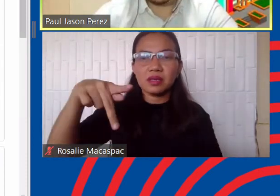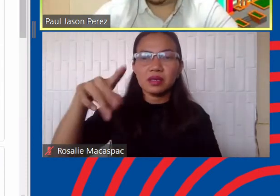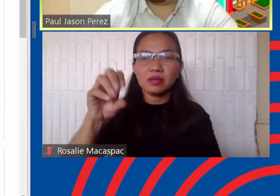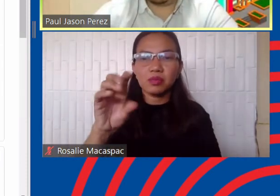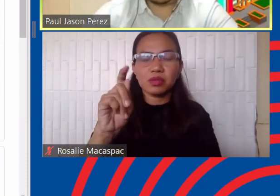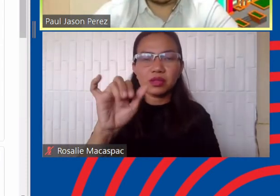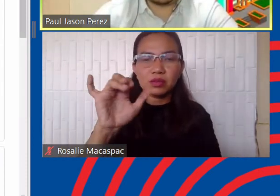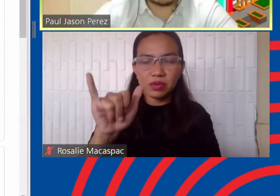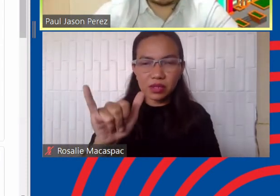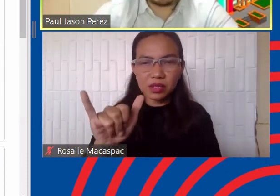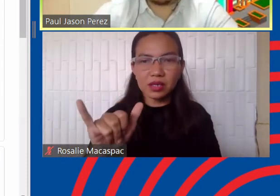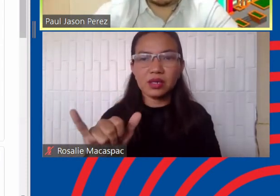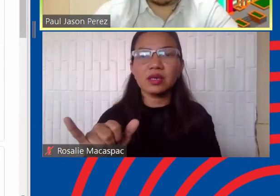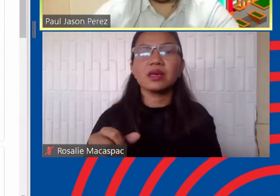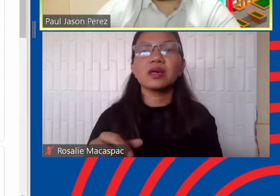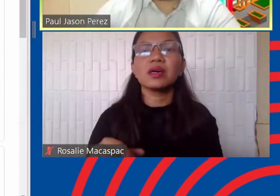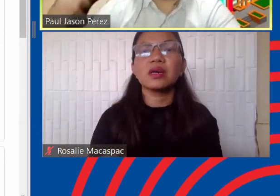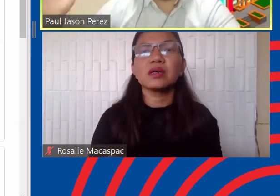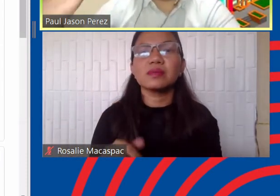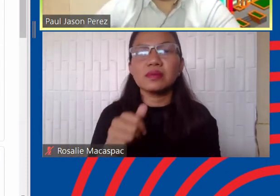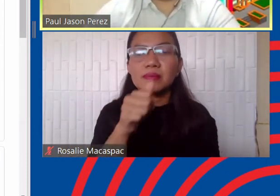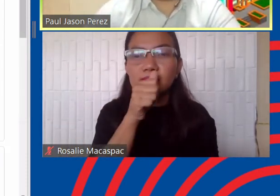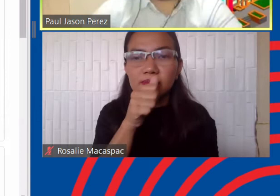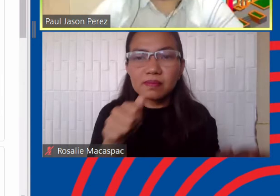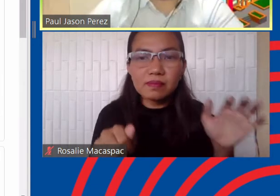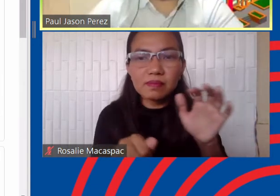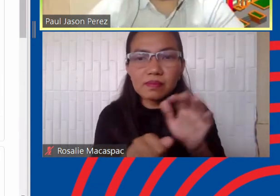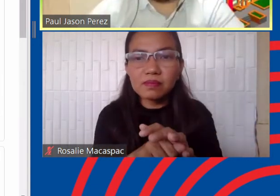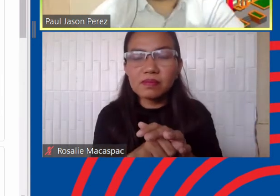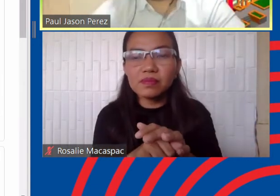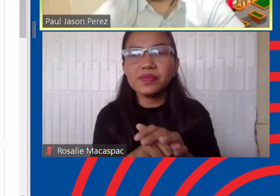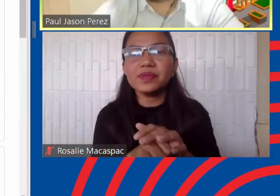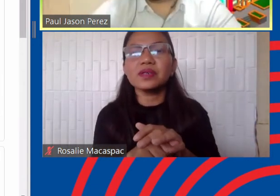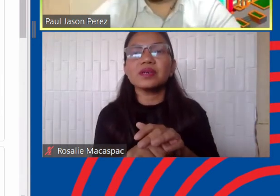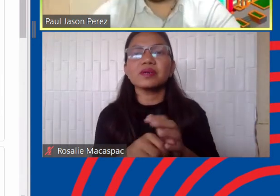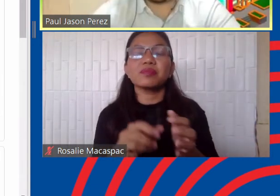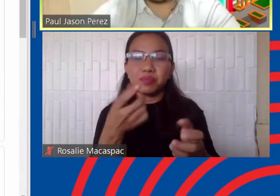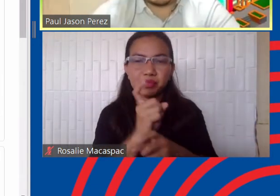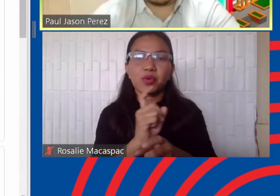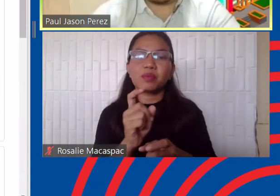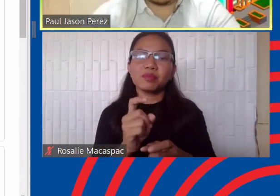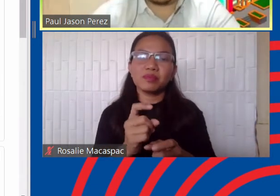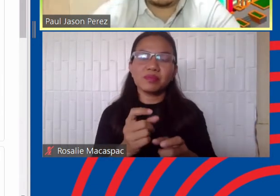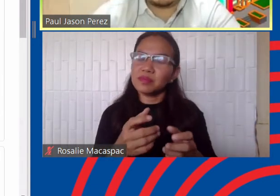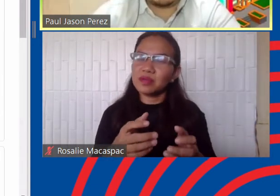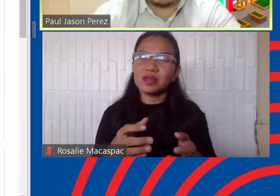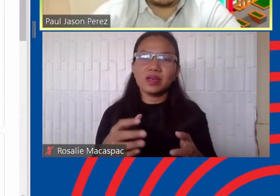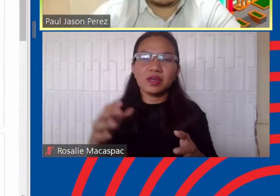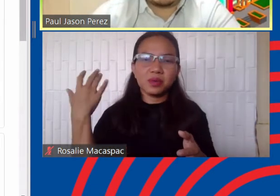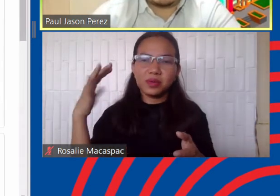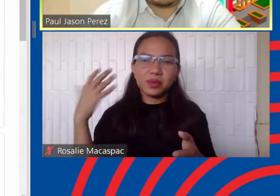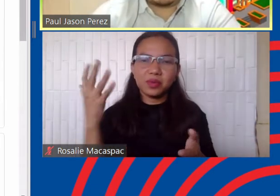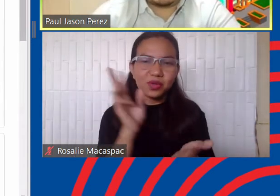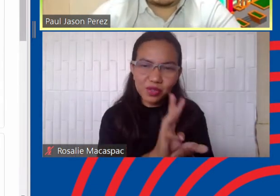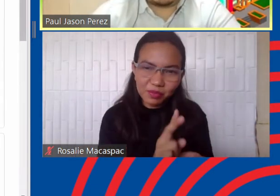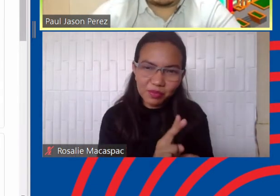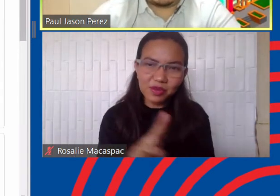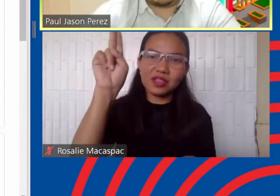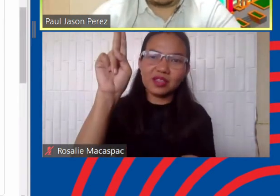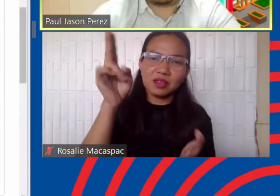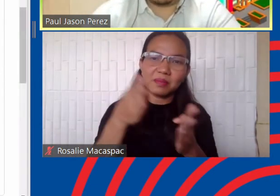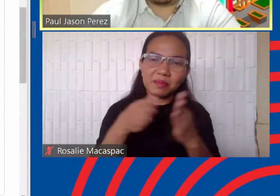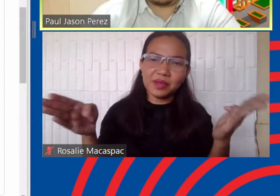mga HPC, so yung mga big universities, well-funded universities, they have that. And